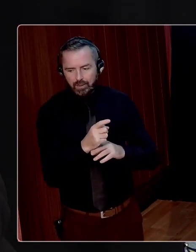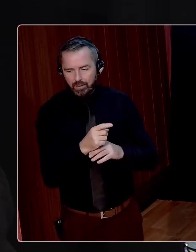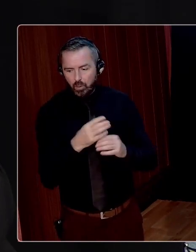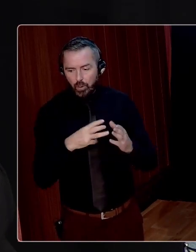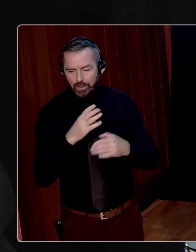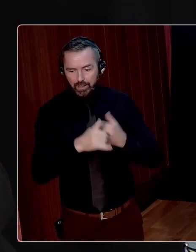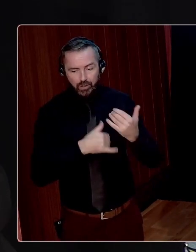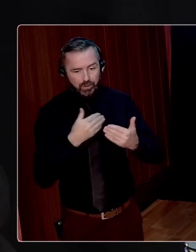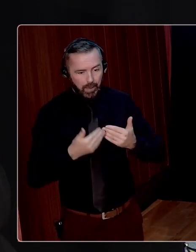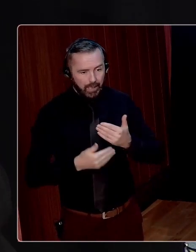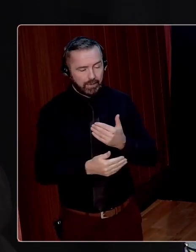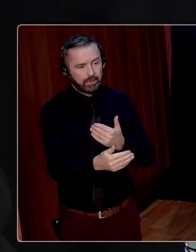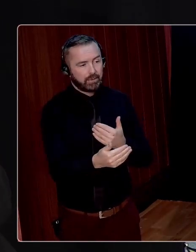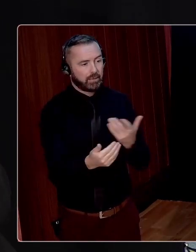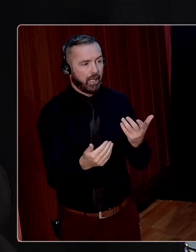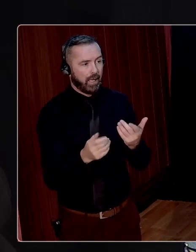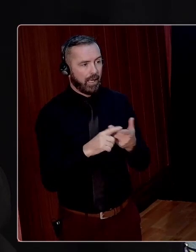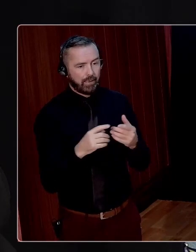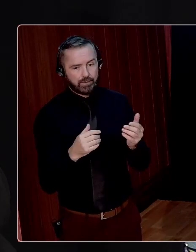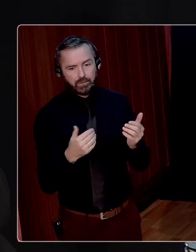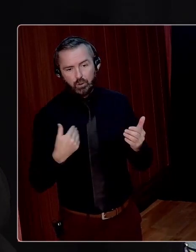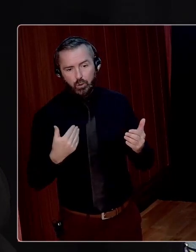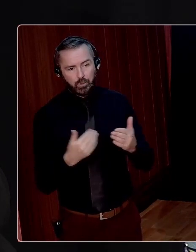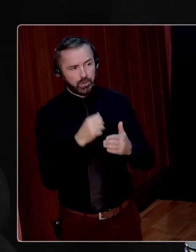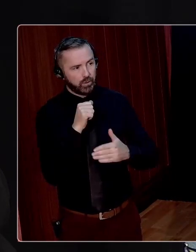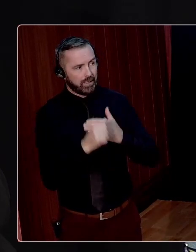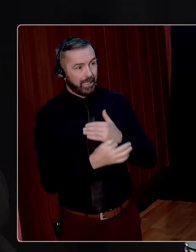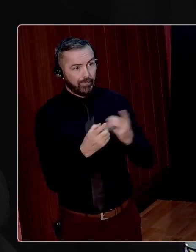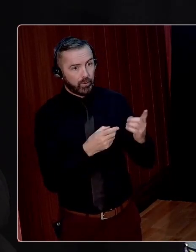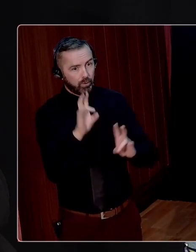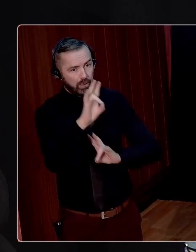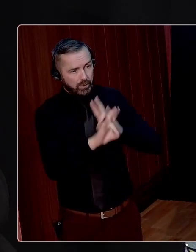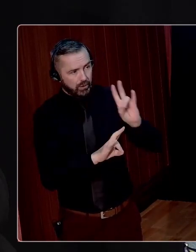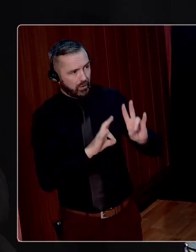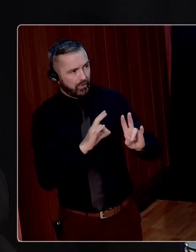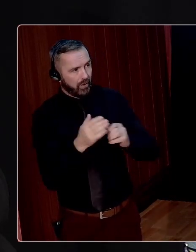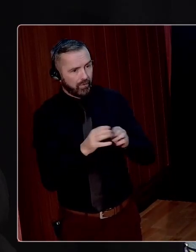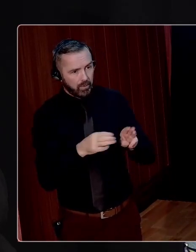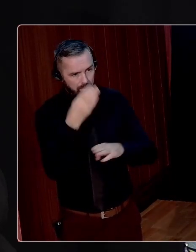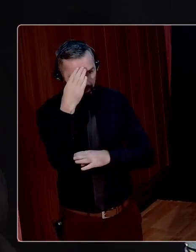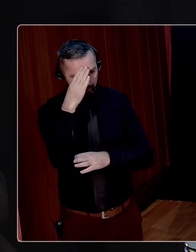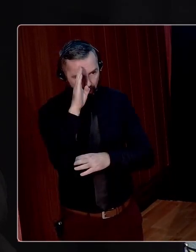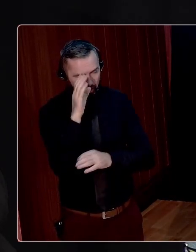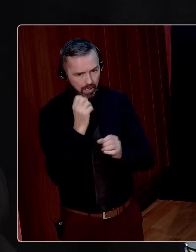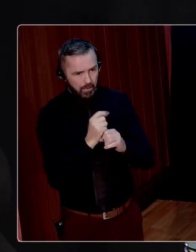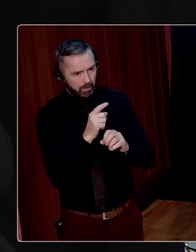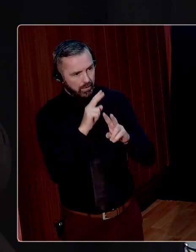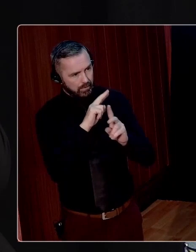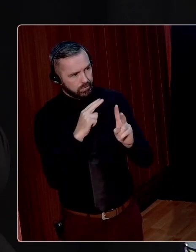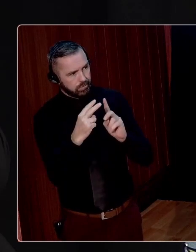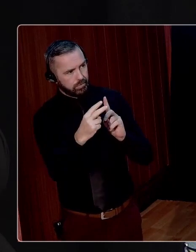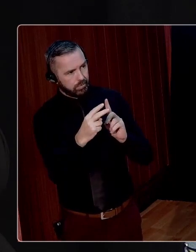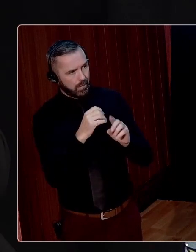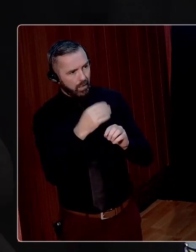as the years pass, and indeed up to today, if you do a survey of the people of Ireland about their view